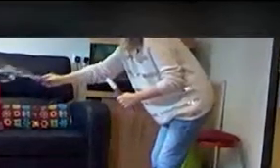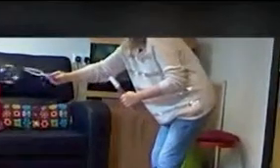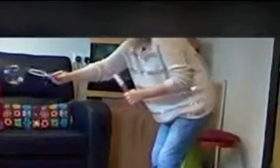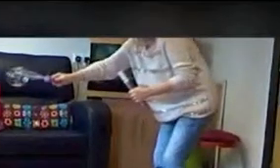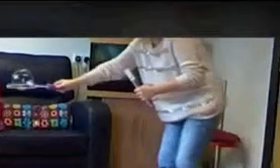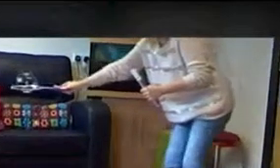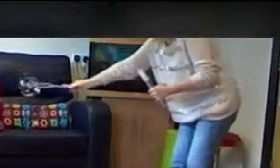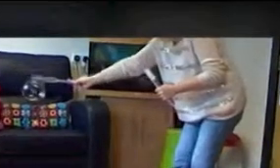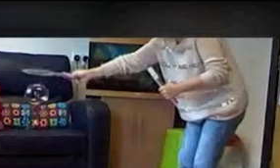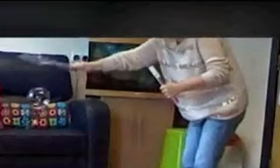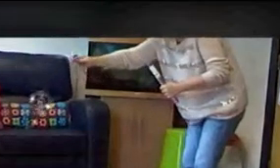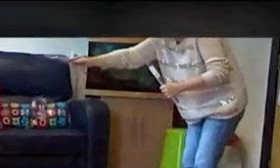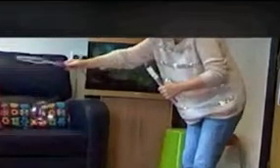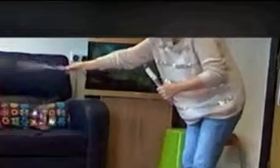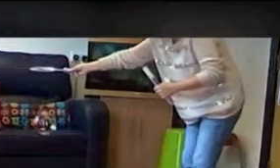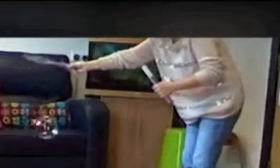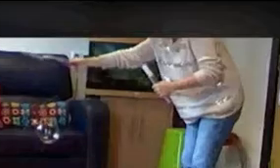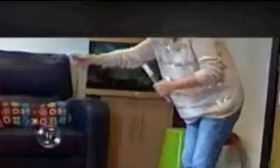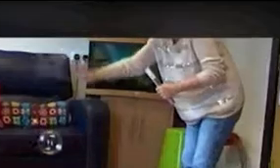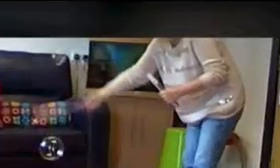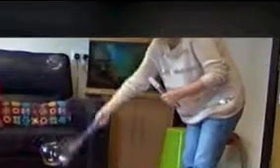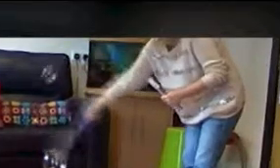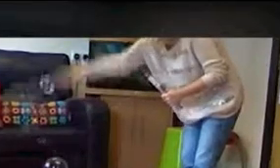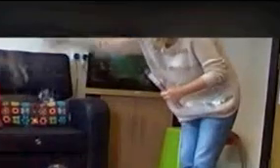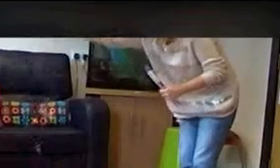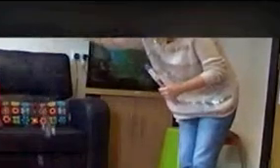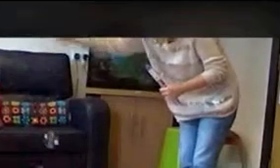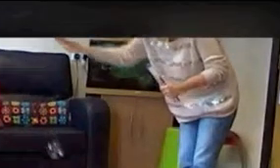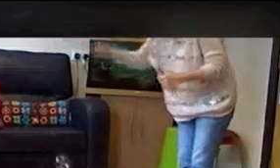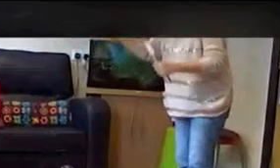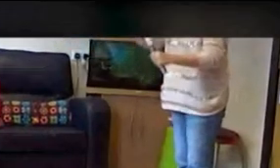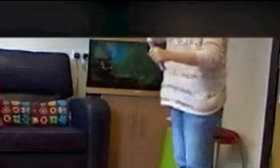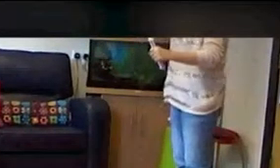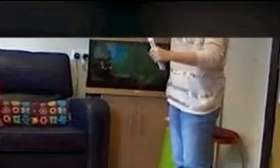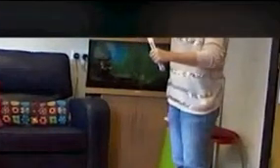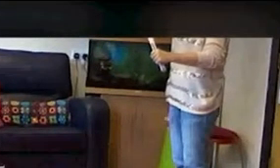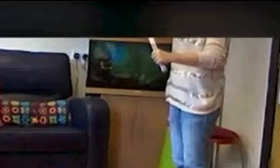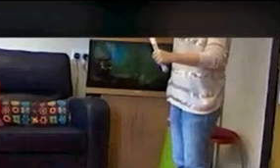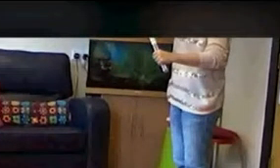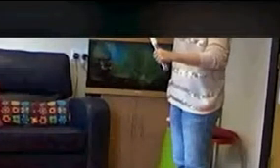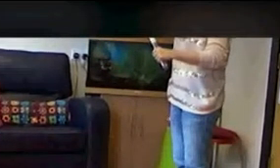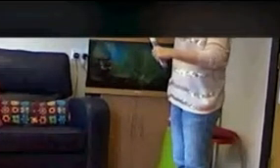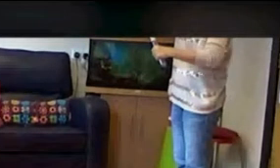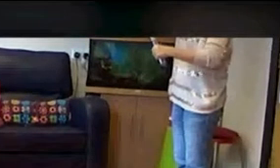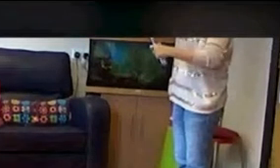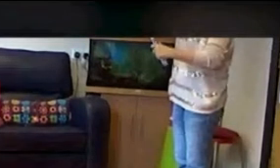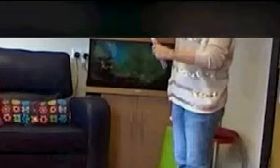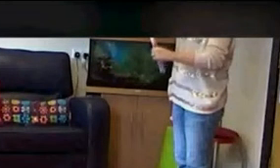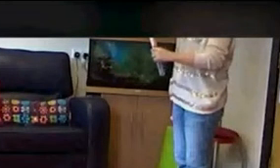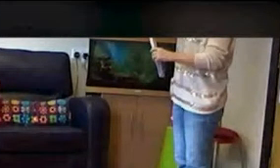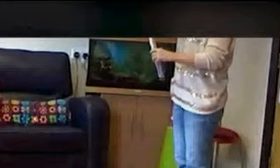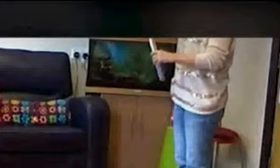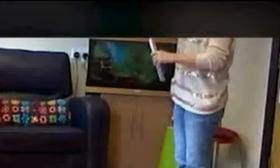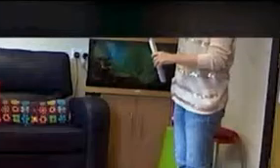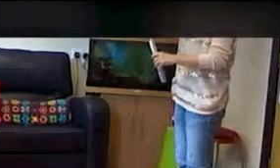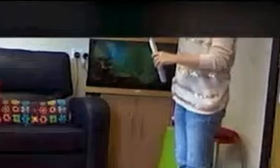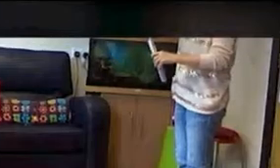texture encourages the use of vision. It is important to both encourage and allow children to do things for